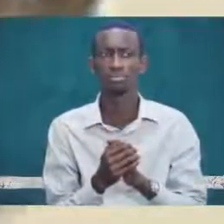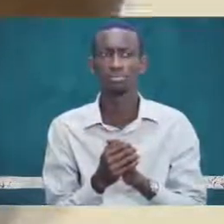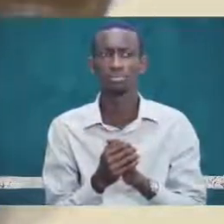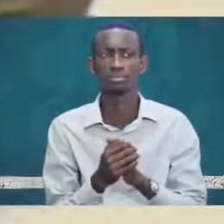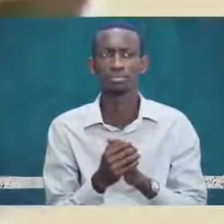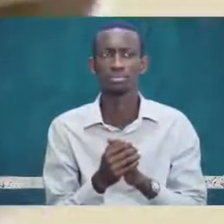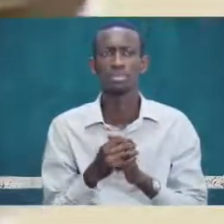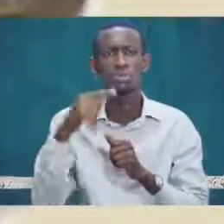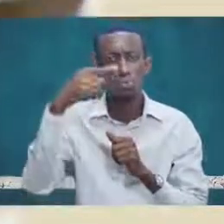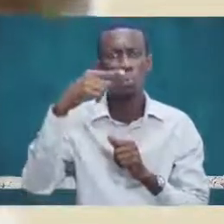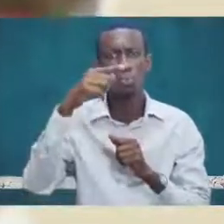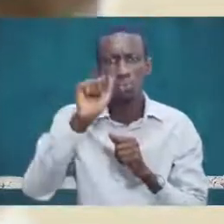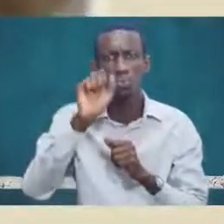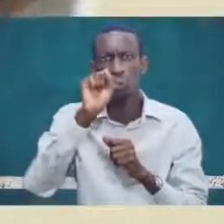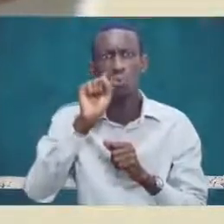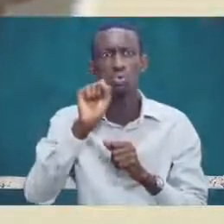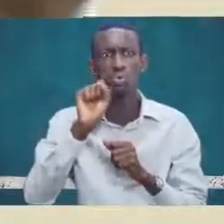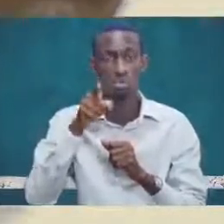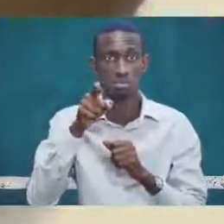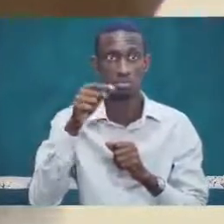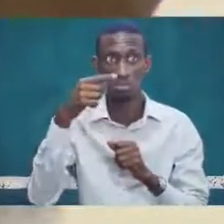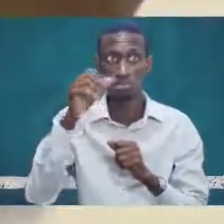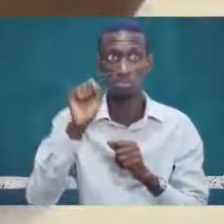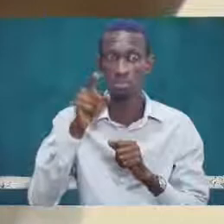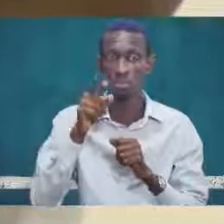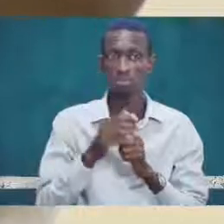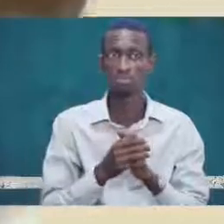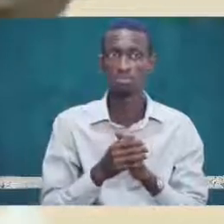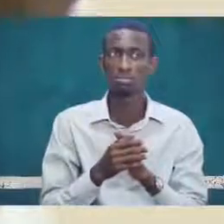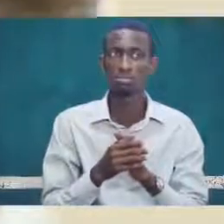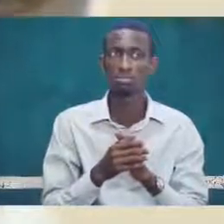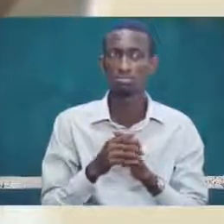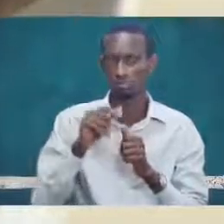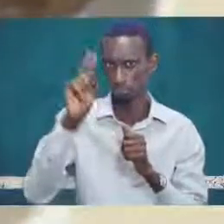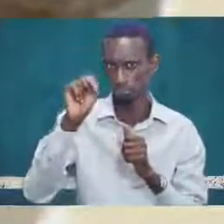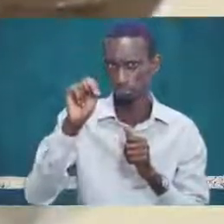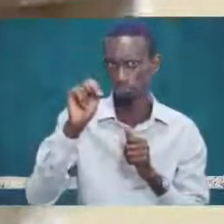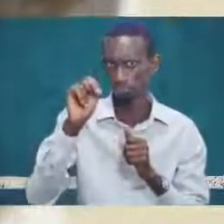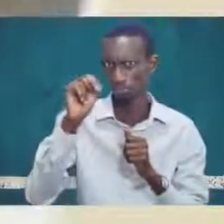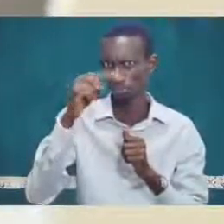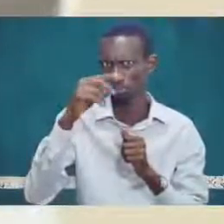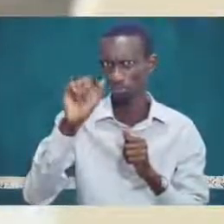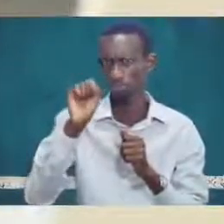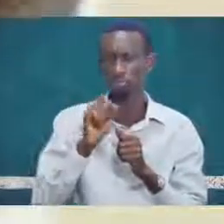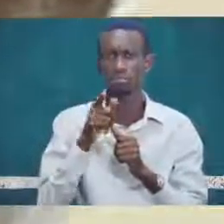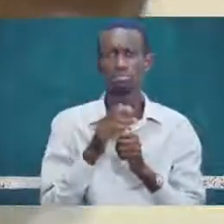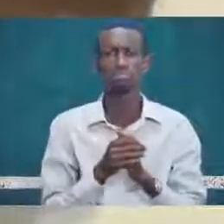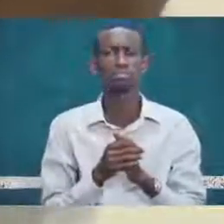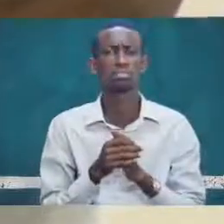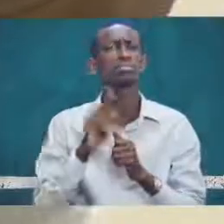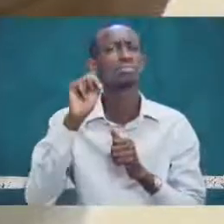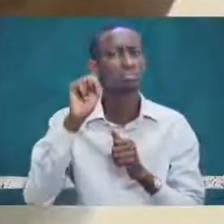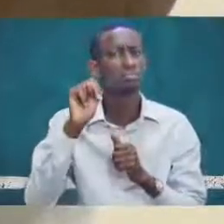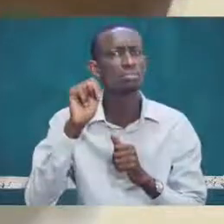production of the gas. This is nitrogen dioxide gas that is coming out. Nitrates